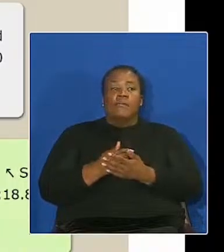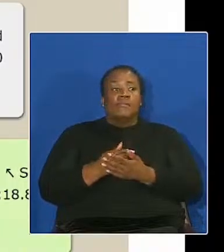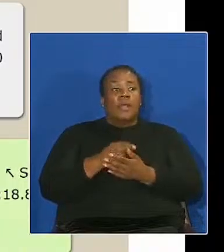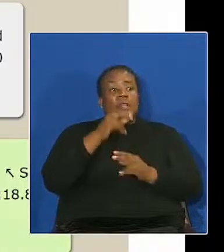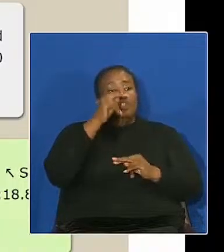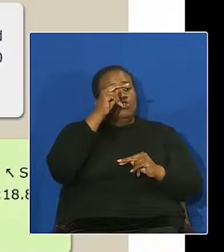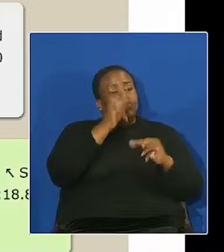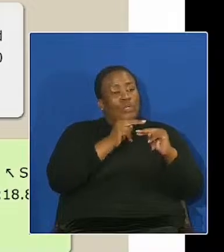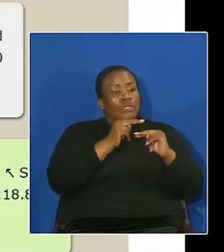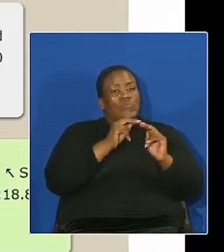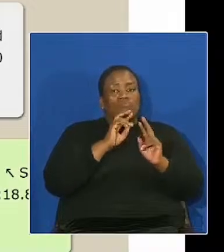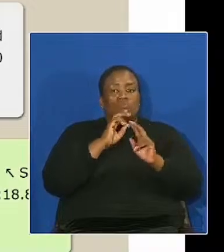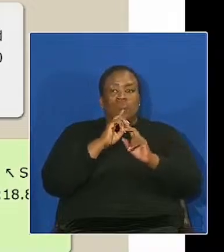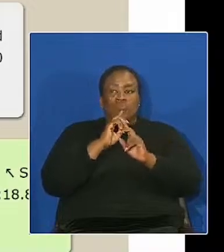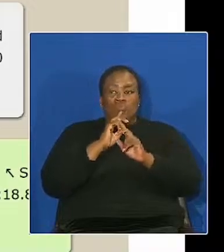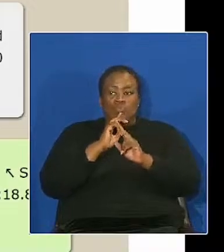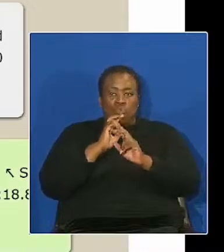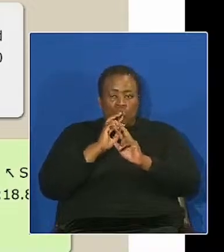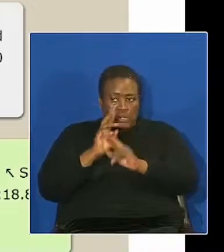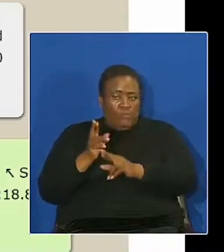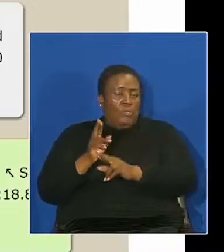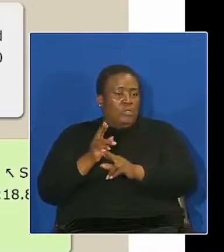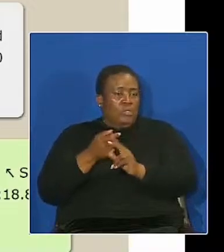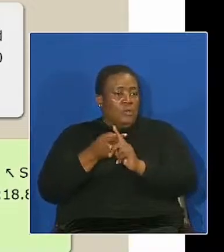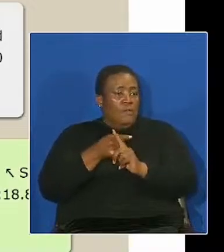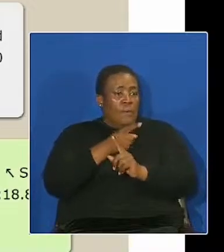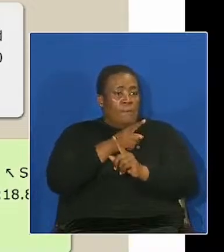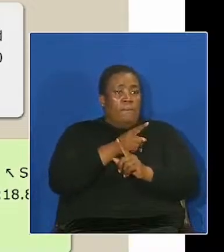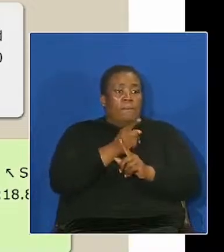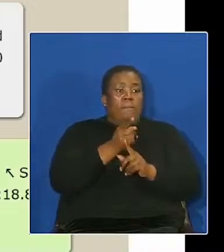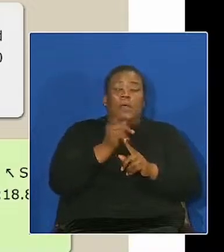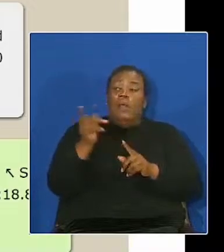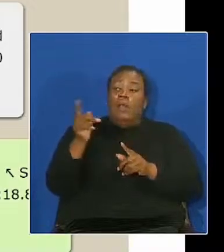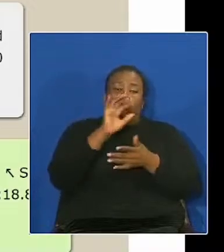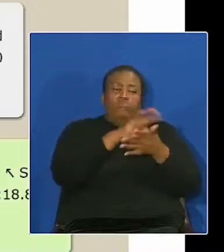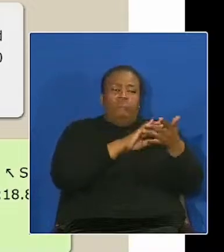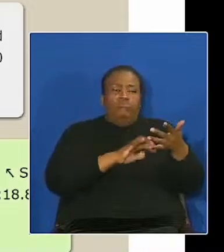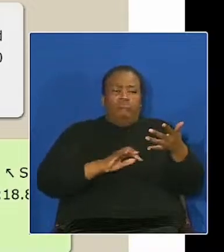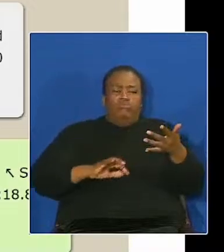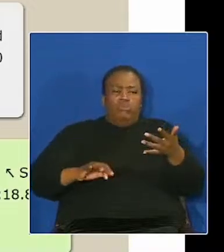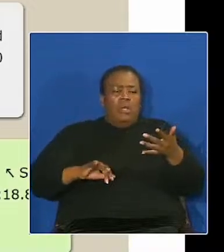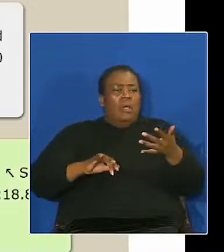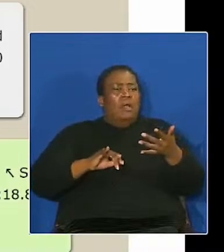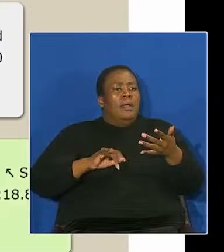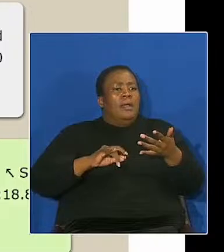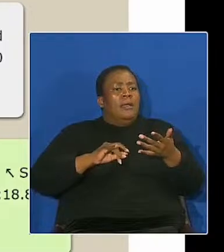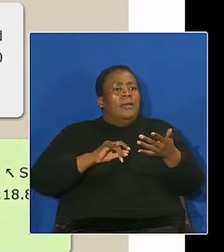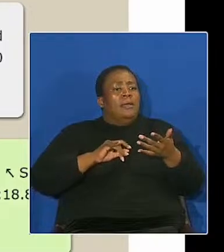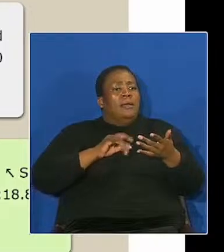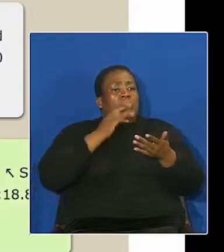that long message from Mr. Mokhozi in one word, true,